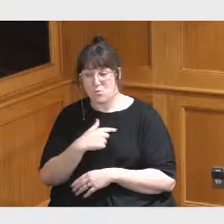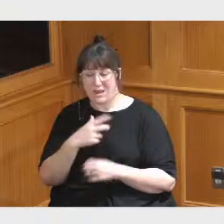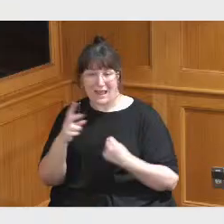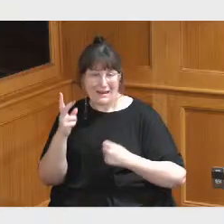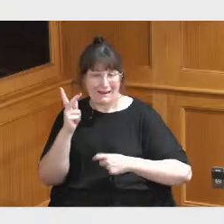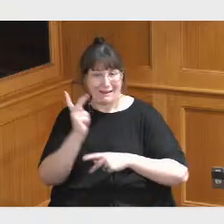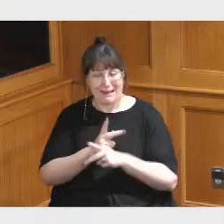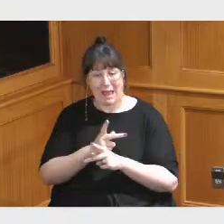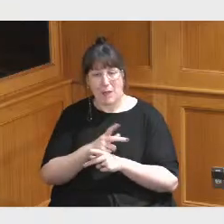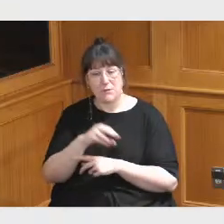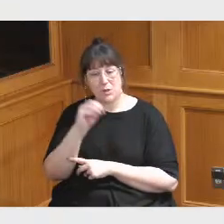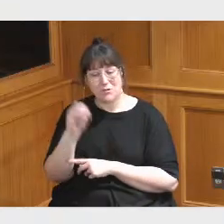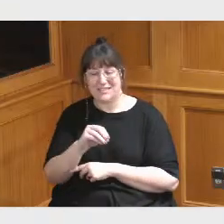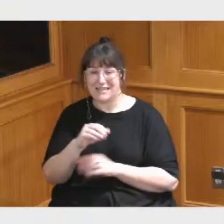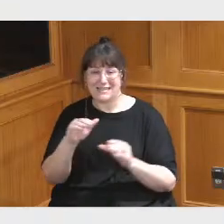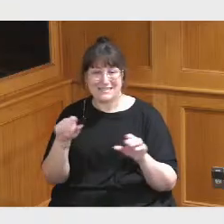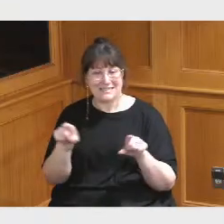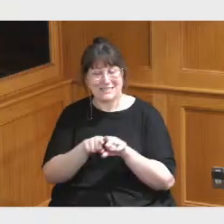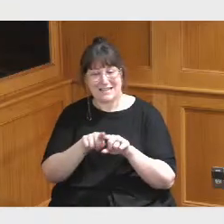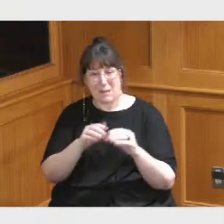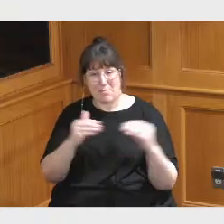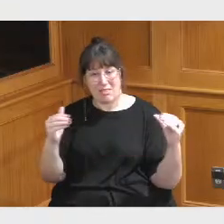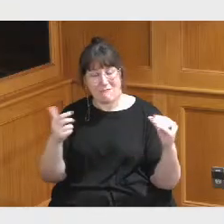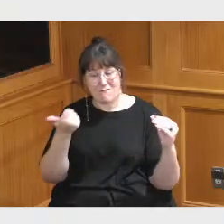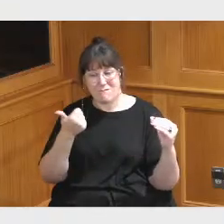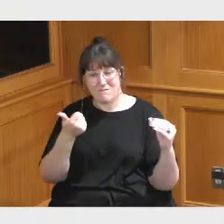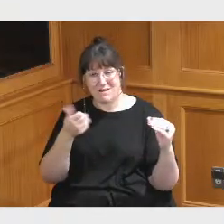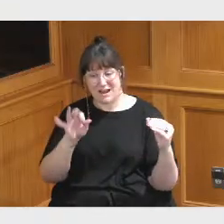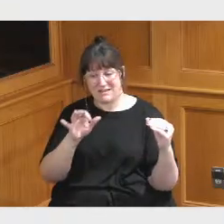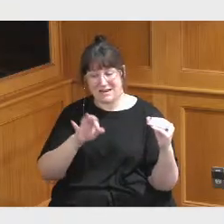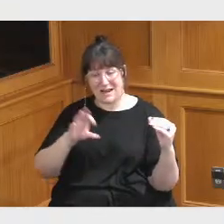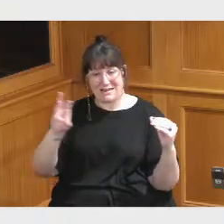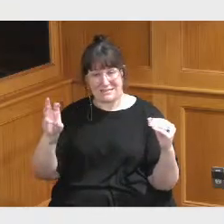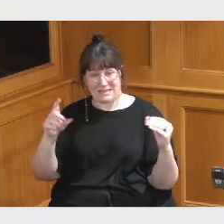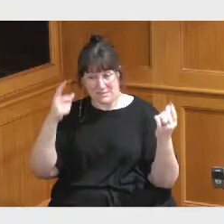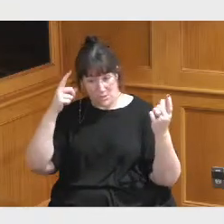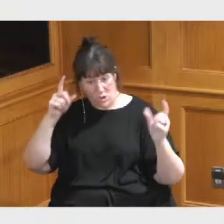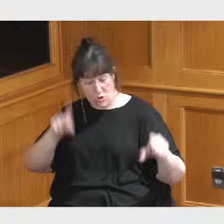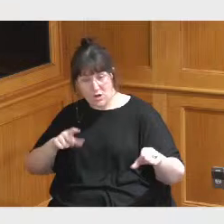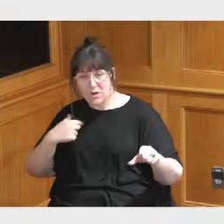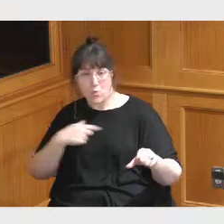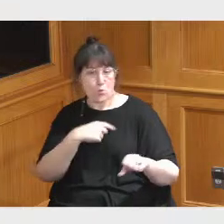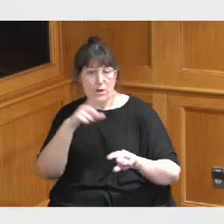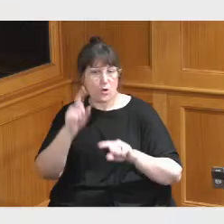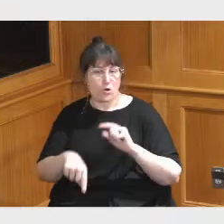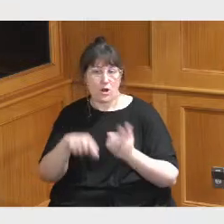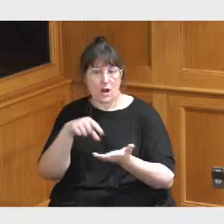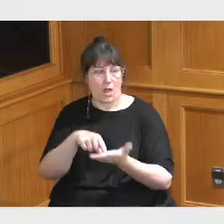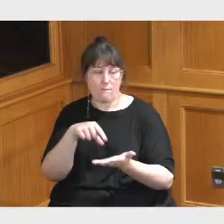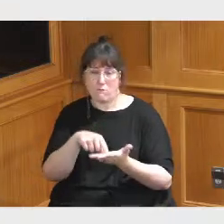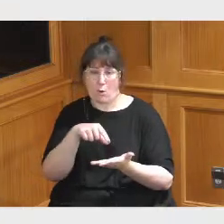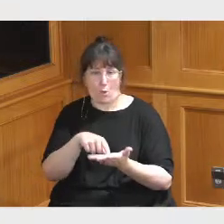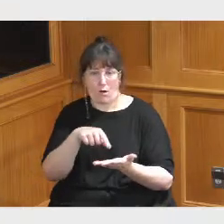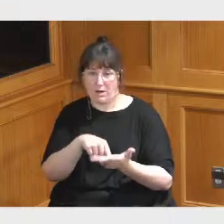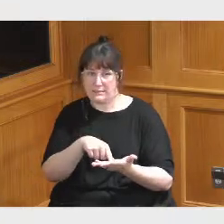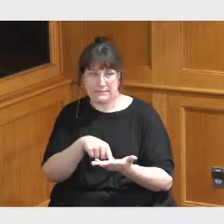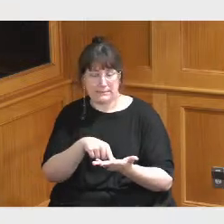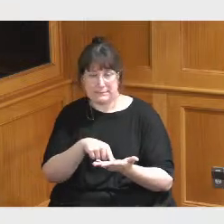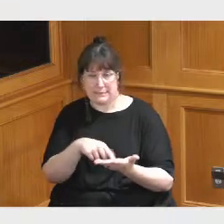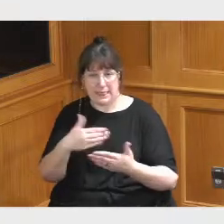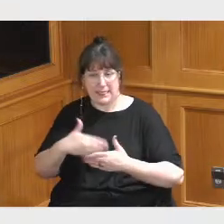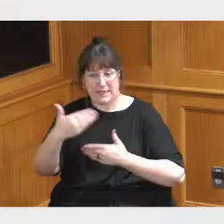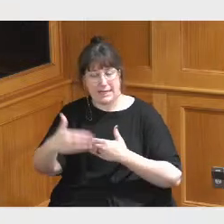county's percentage at the same level as it was back in 96, we would not be able to afford this